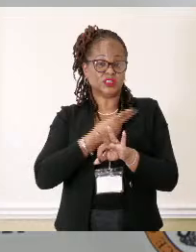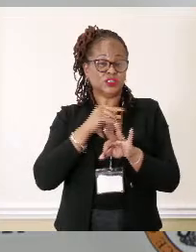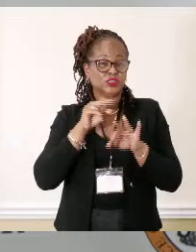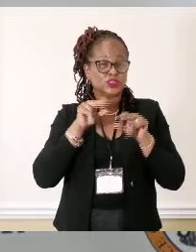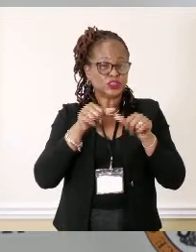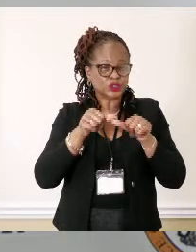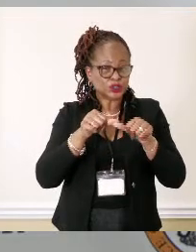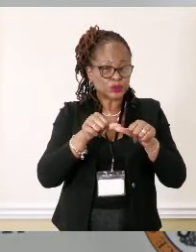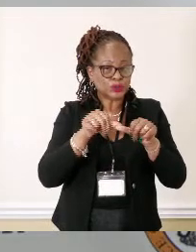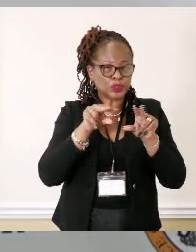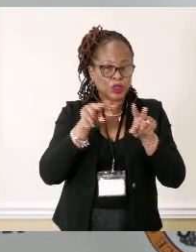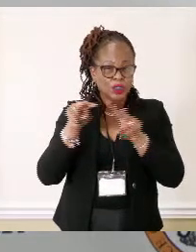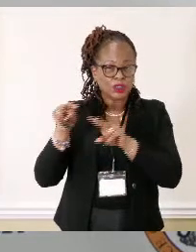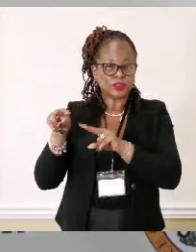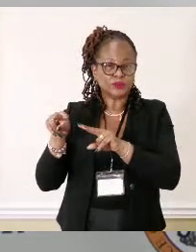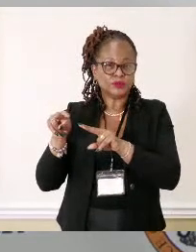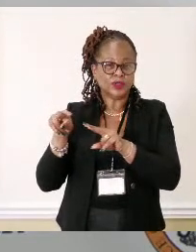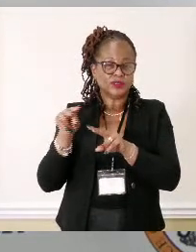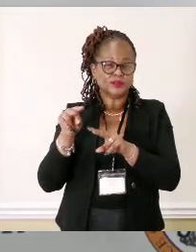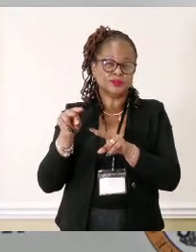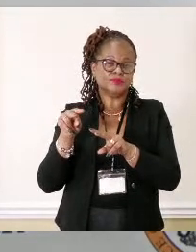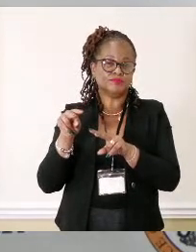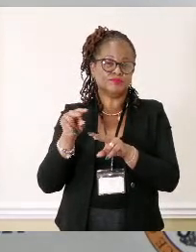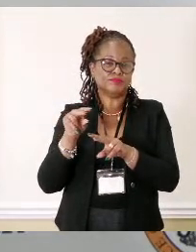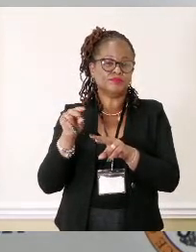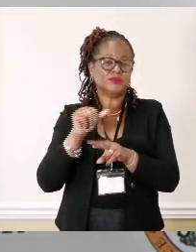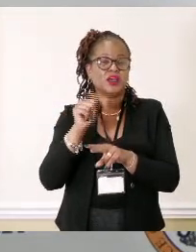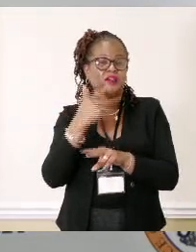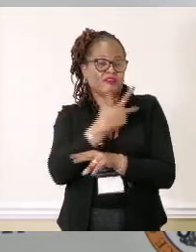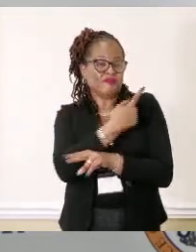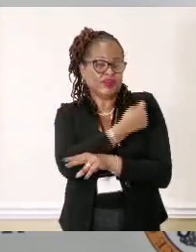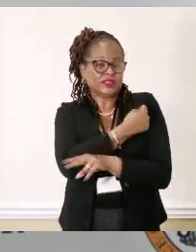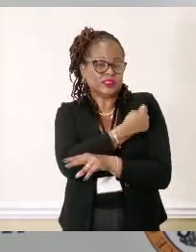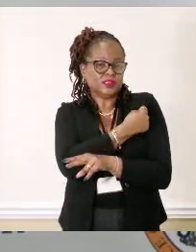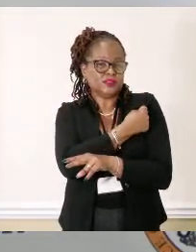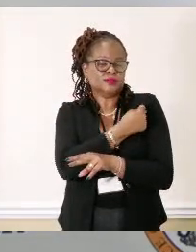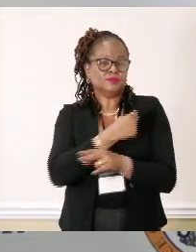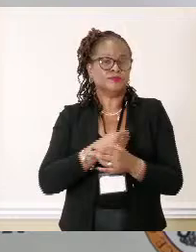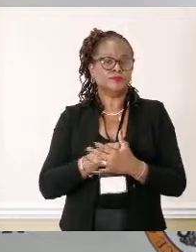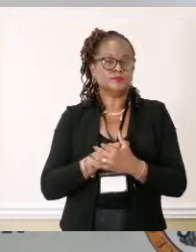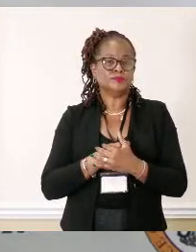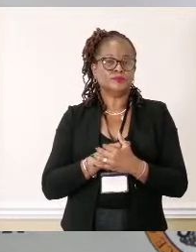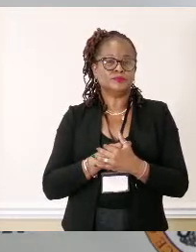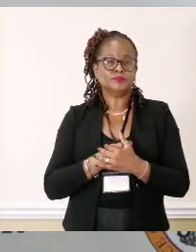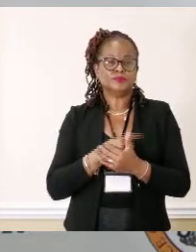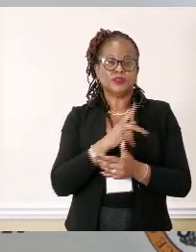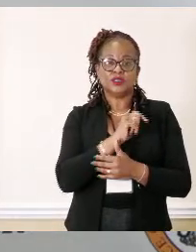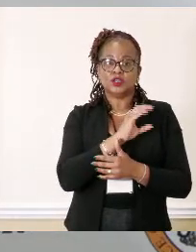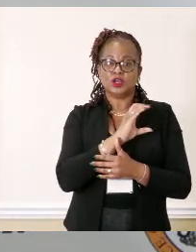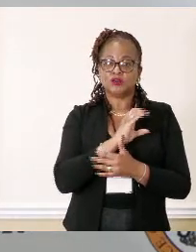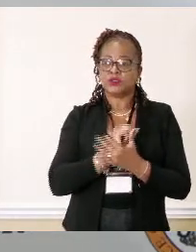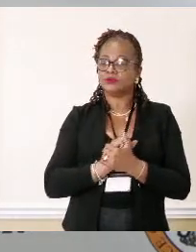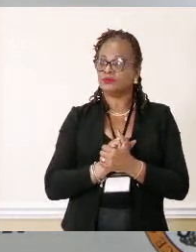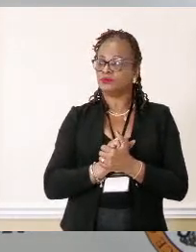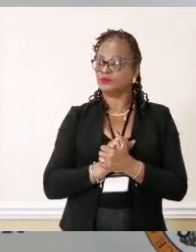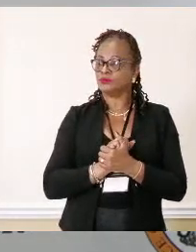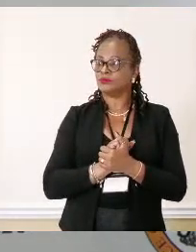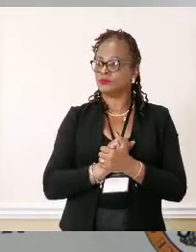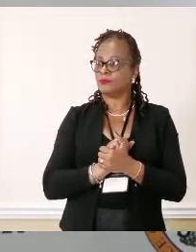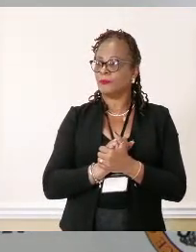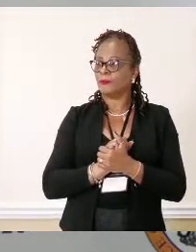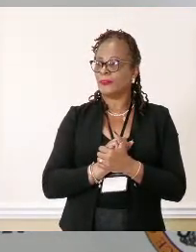at procuring other vaccines. Thank you very much. Tanya Cartwright, please.